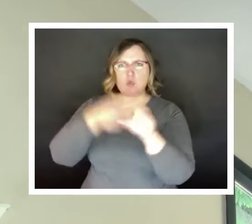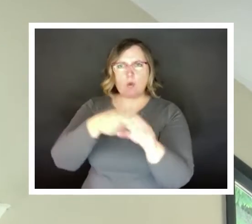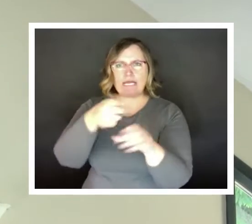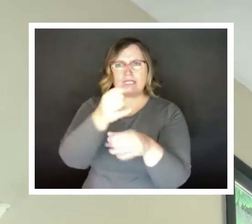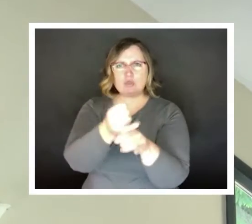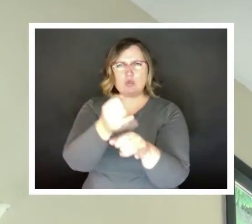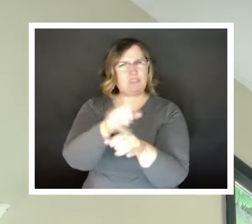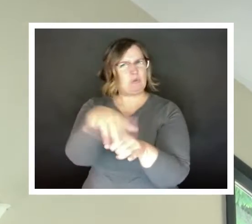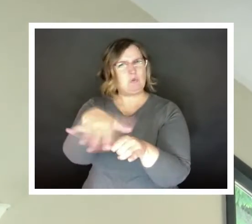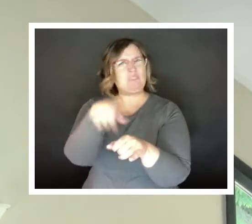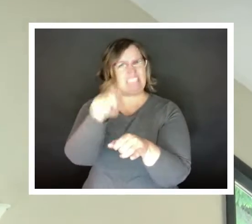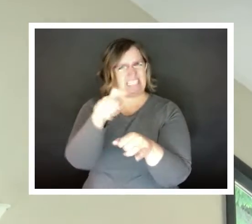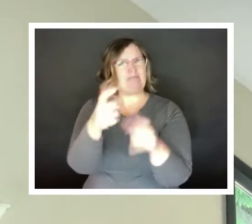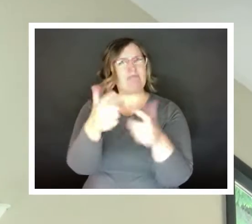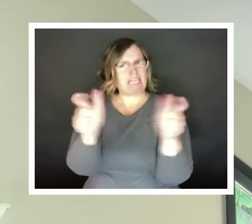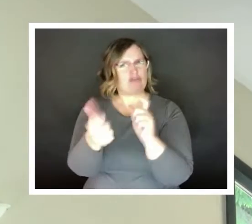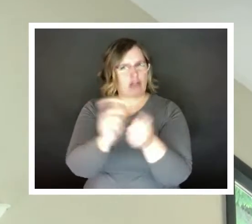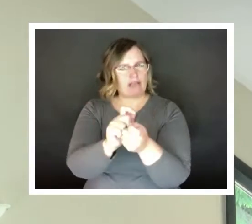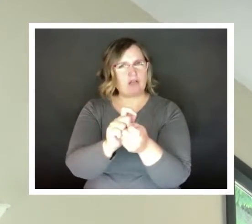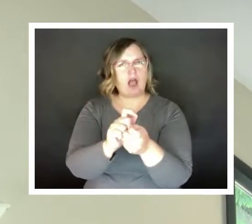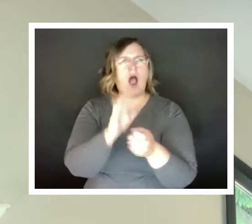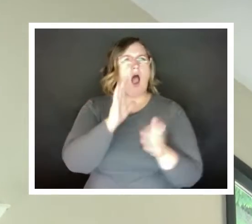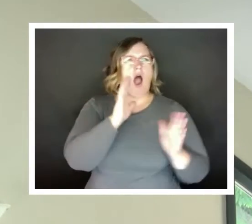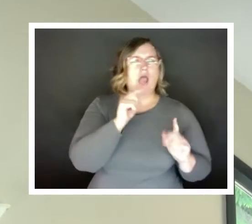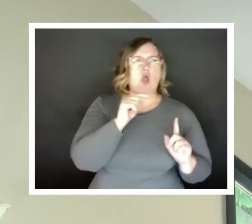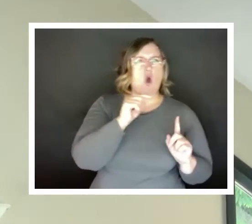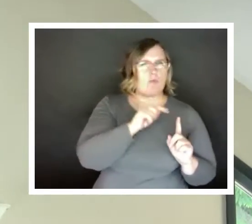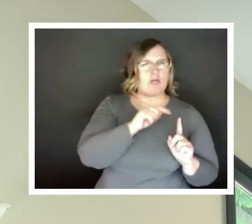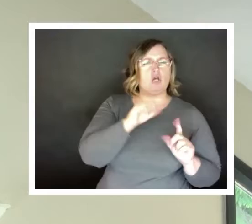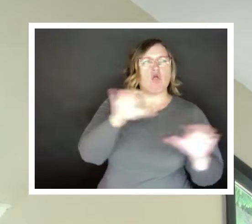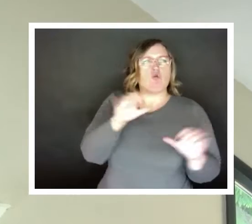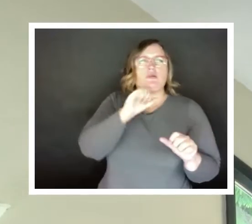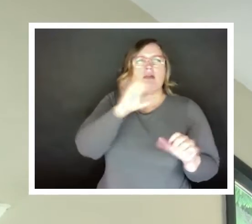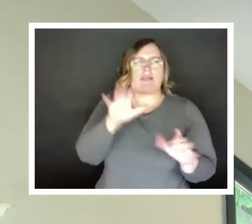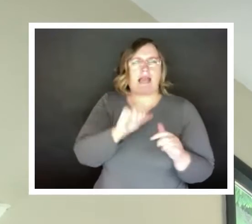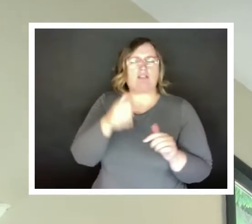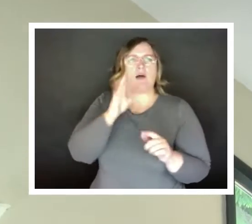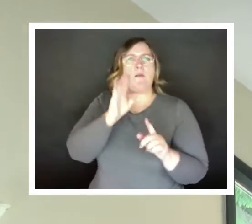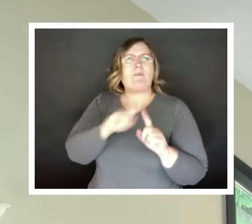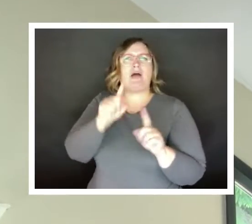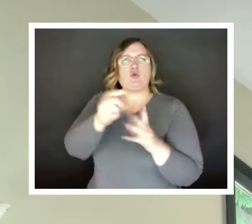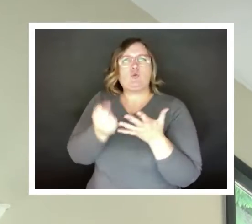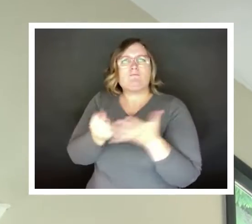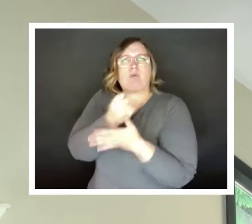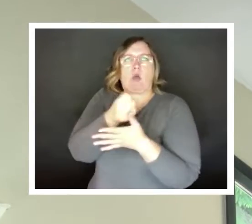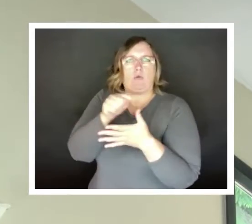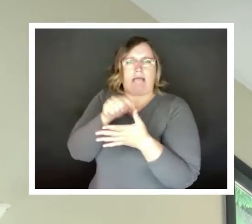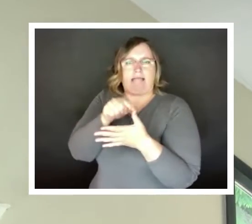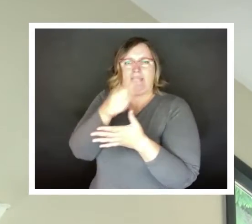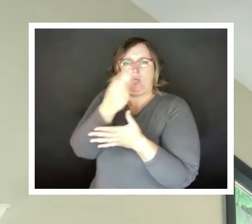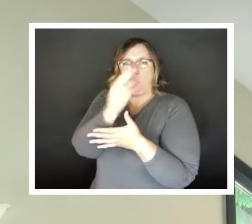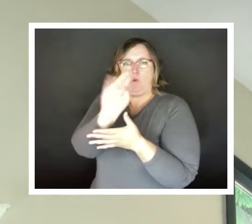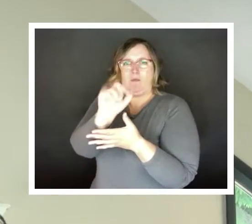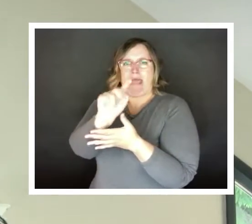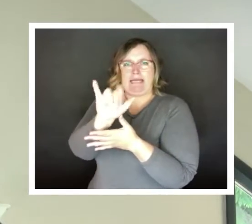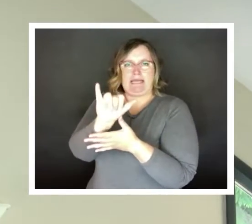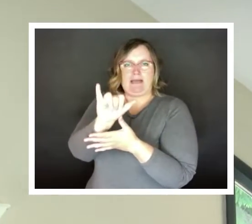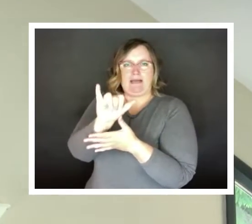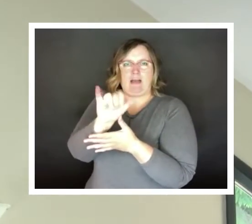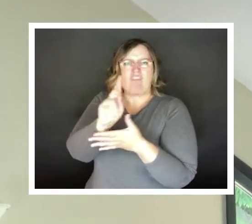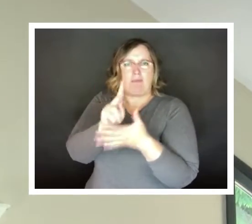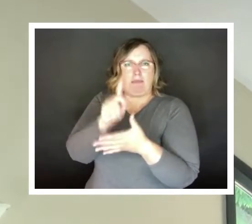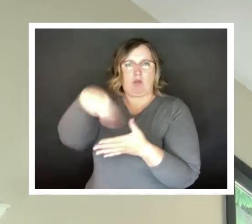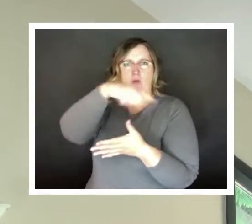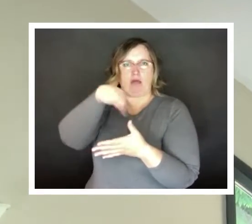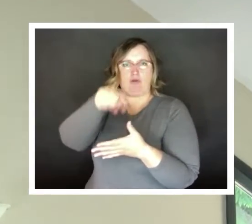needed to change, I hope if you do nothing else, that you center the humanity of those around you, that you recognize that we are